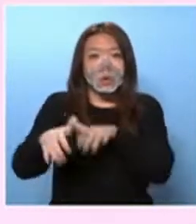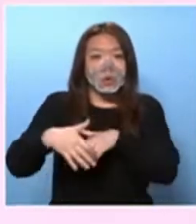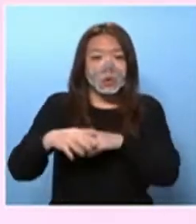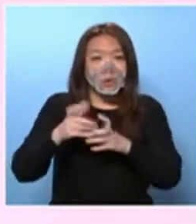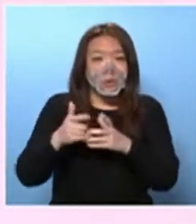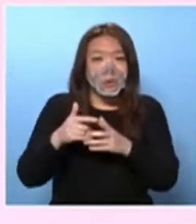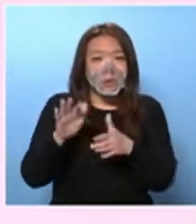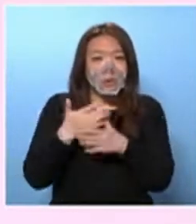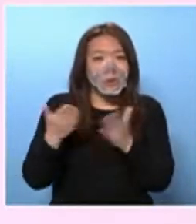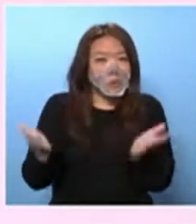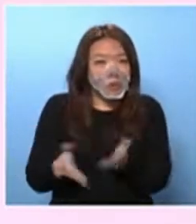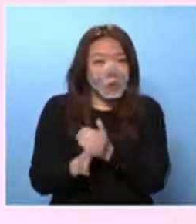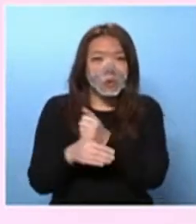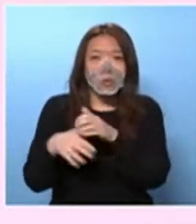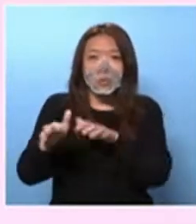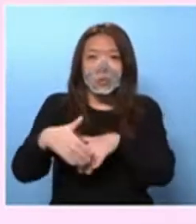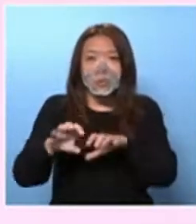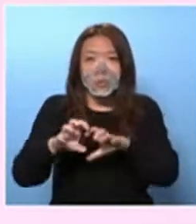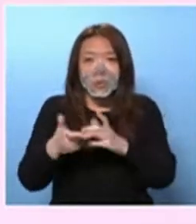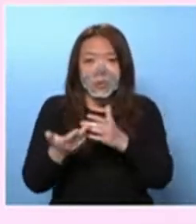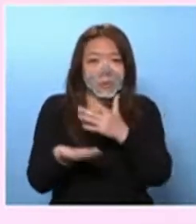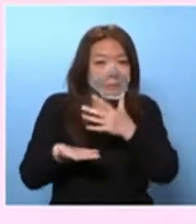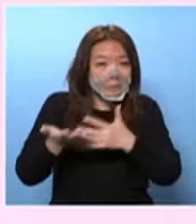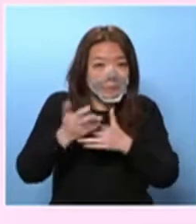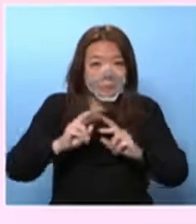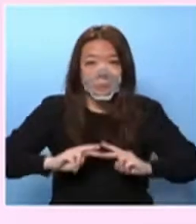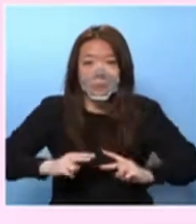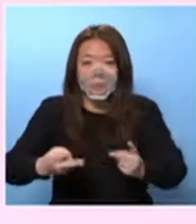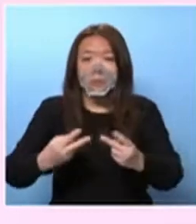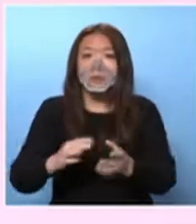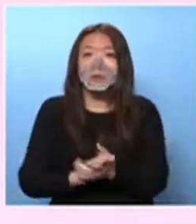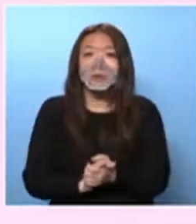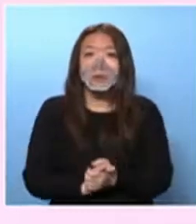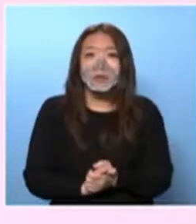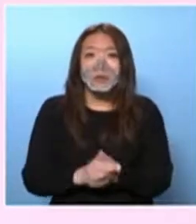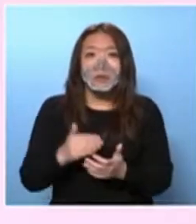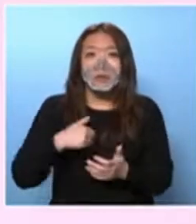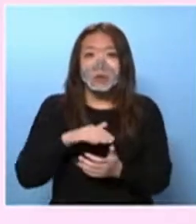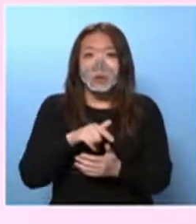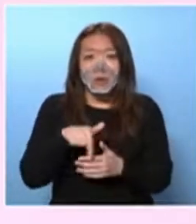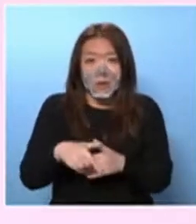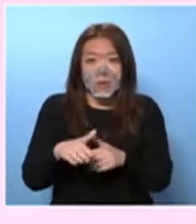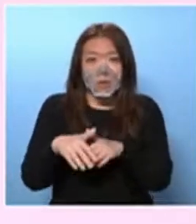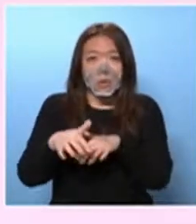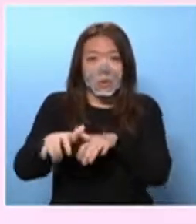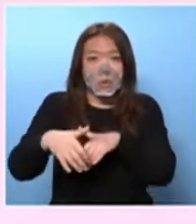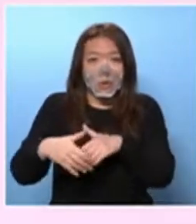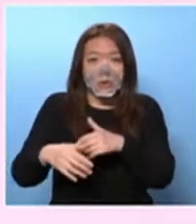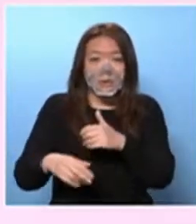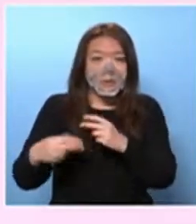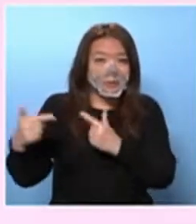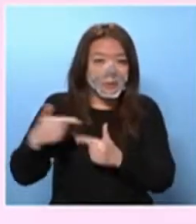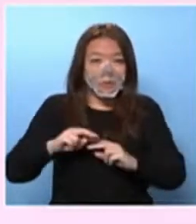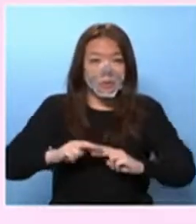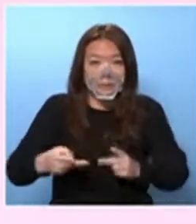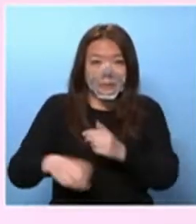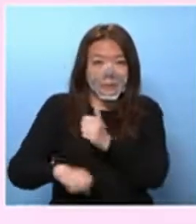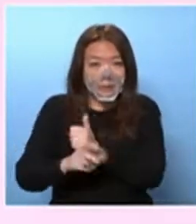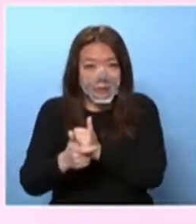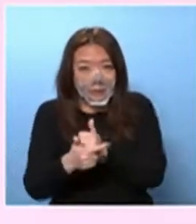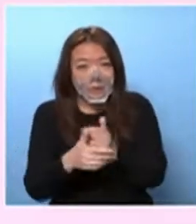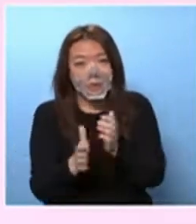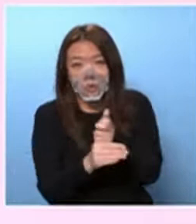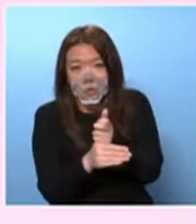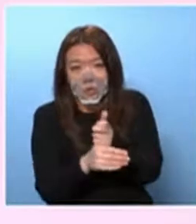Agriculture and Fisheries. To encourage the upgrading and sustainable development of the agricultural and fisheries sector, we have launched two